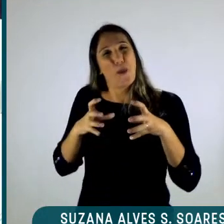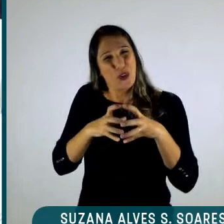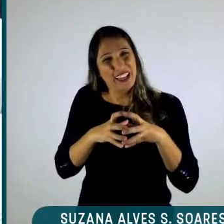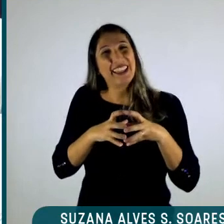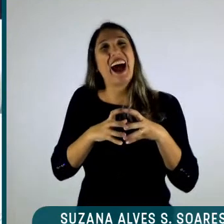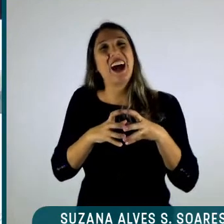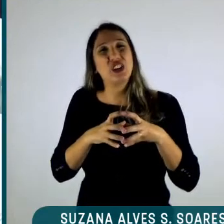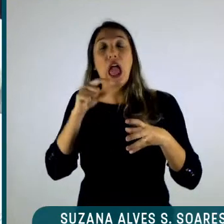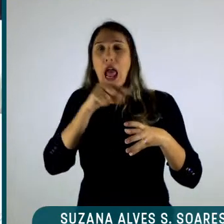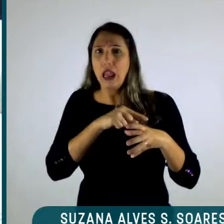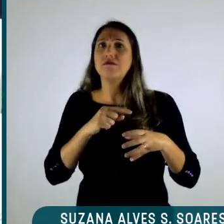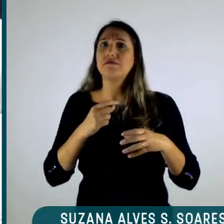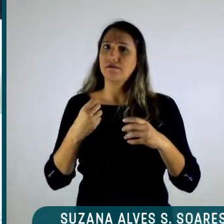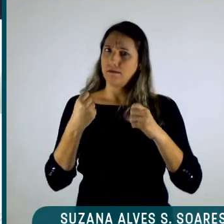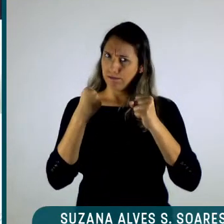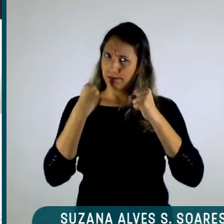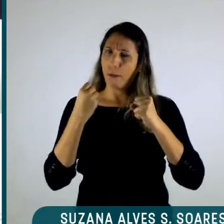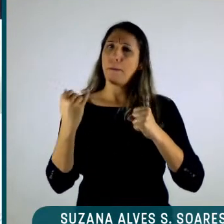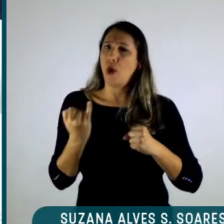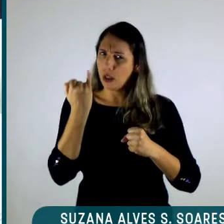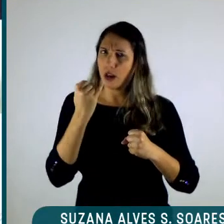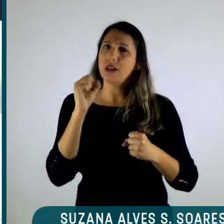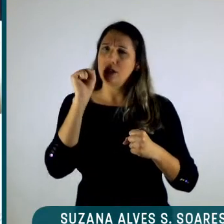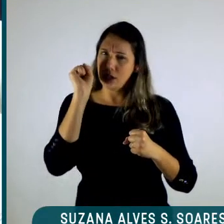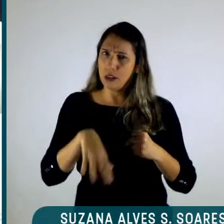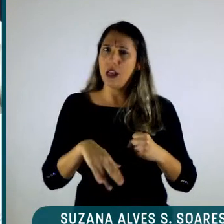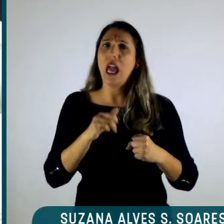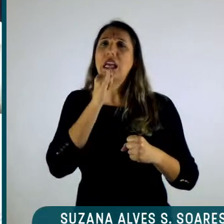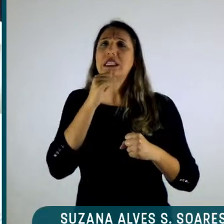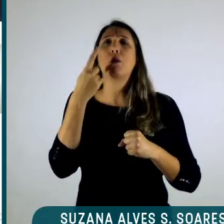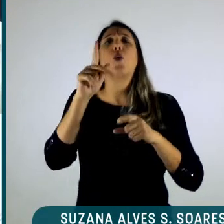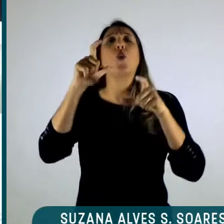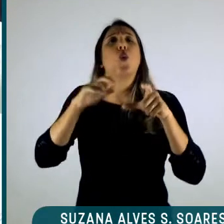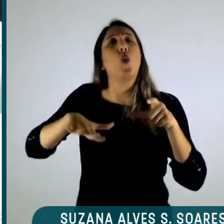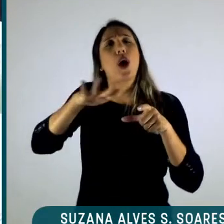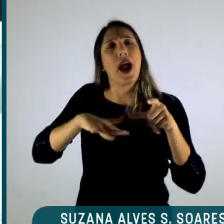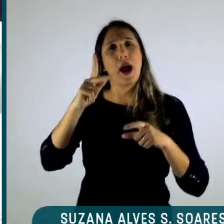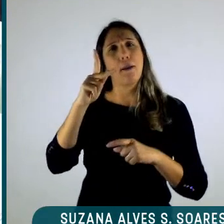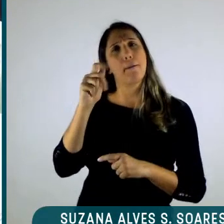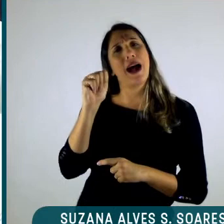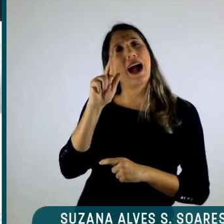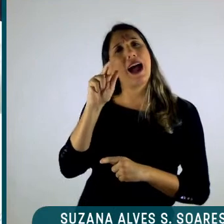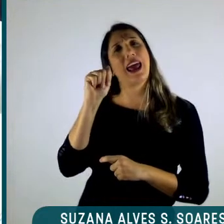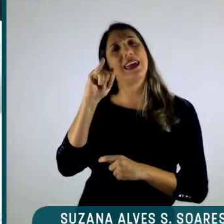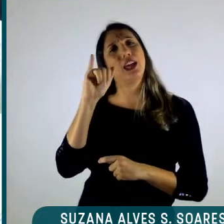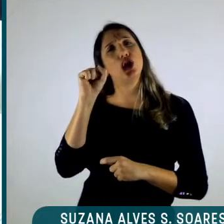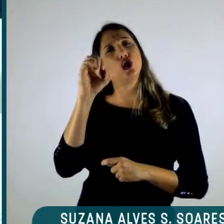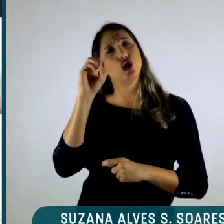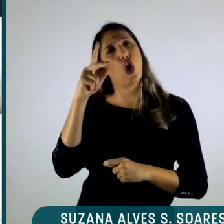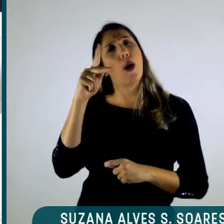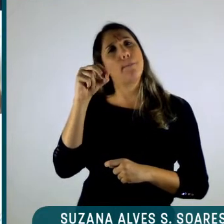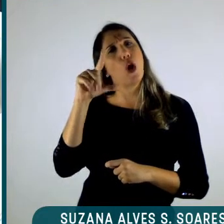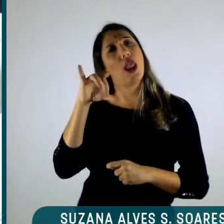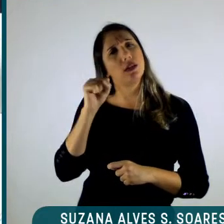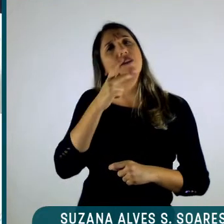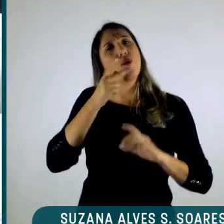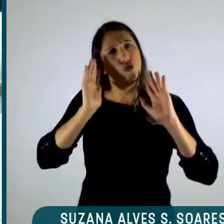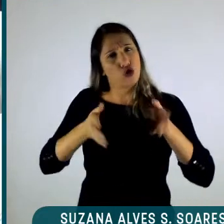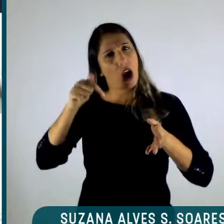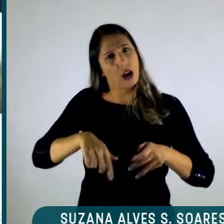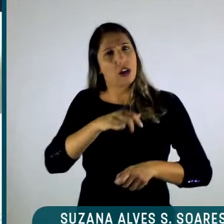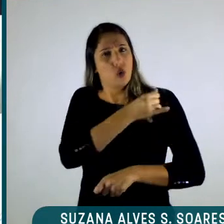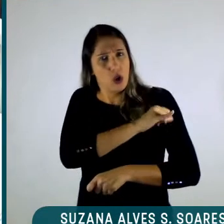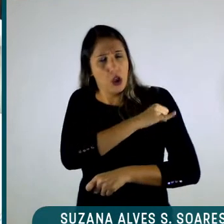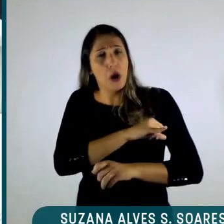not be available. So even if these community initiatives are very powerful, like the Paraisópolis case, we have talked